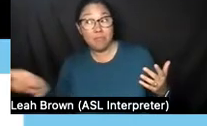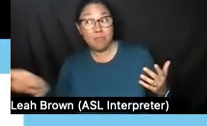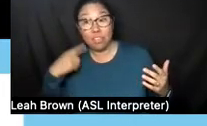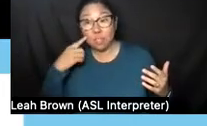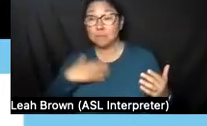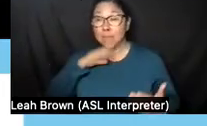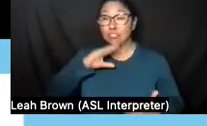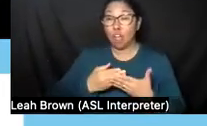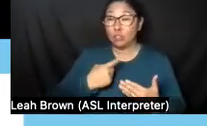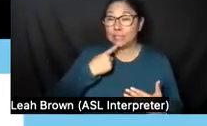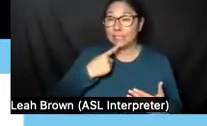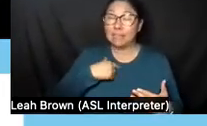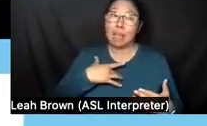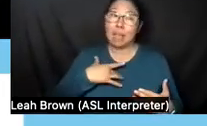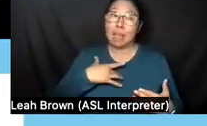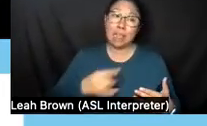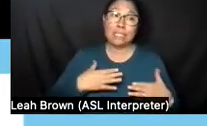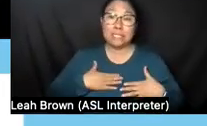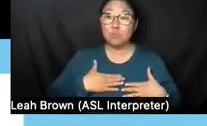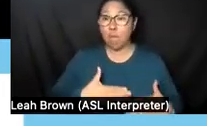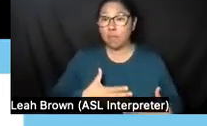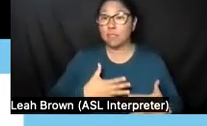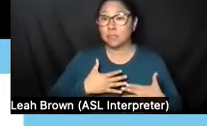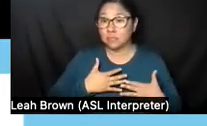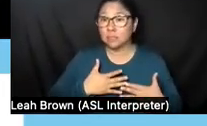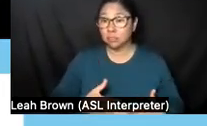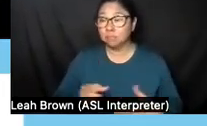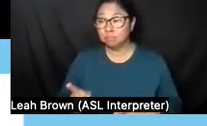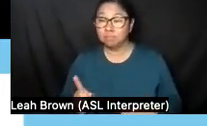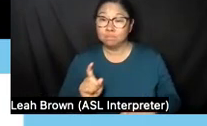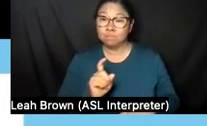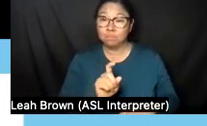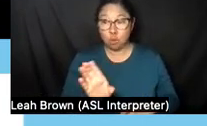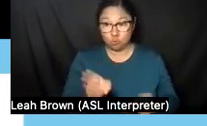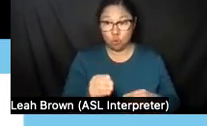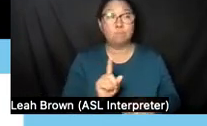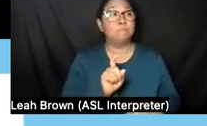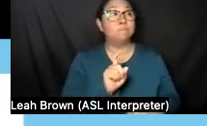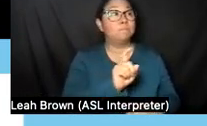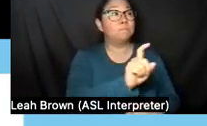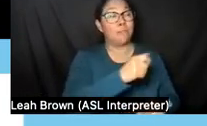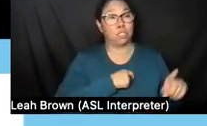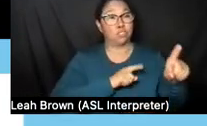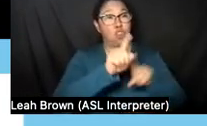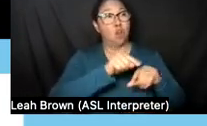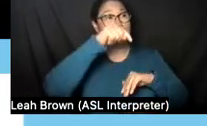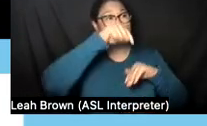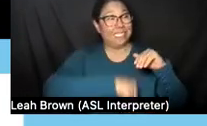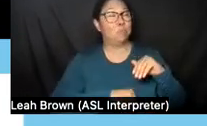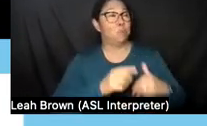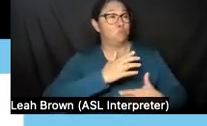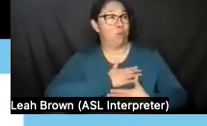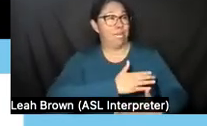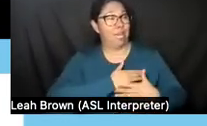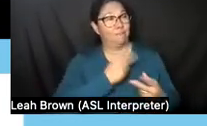like, I like deep breaths. And she goes to her room and she has her star deep breathing visual and she'll lay in her bed and she'll trace it with her